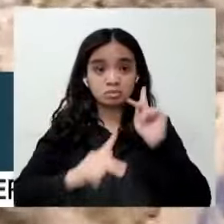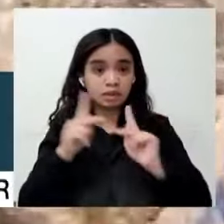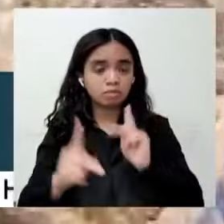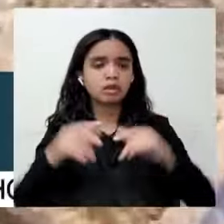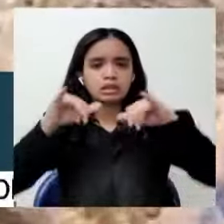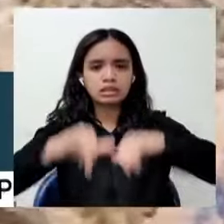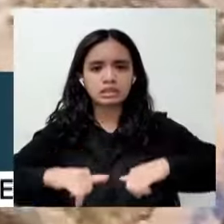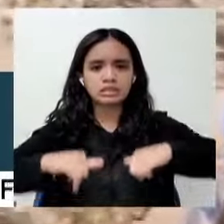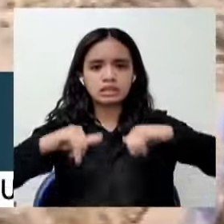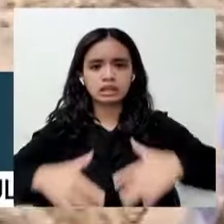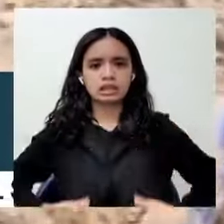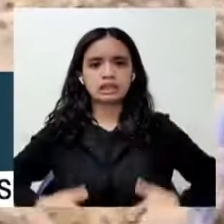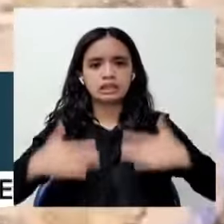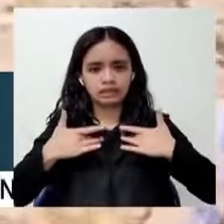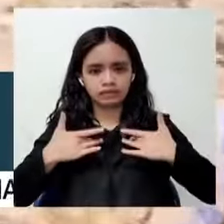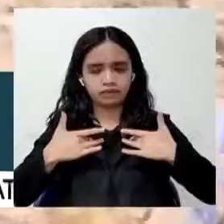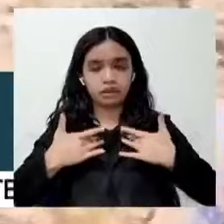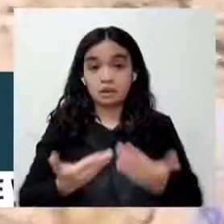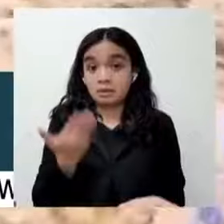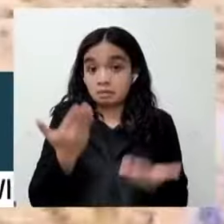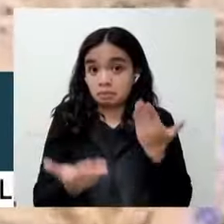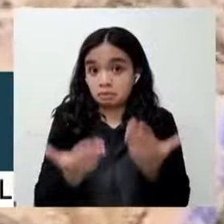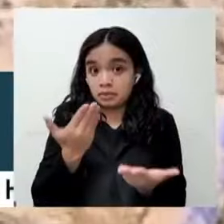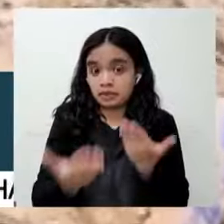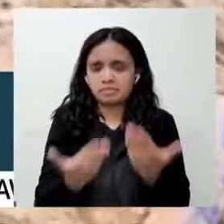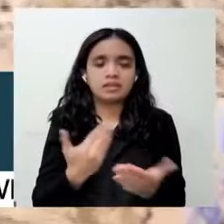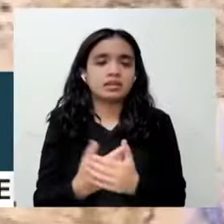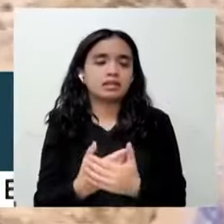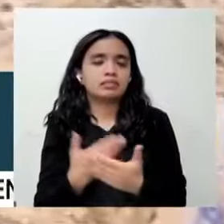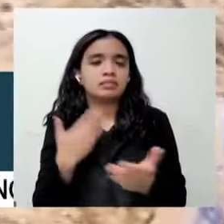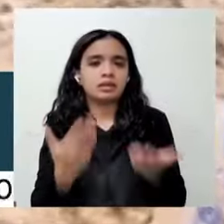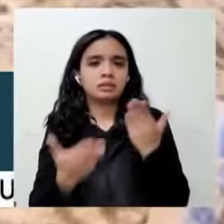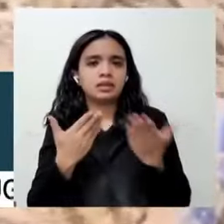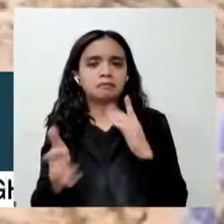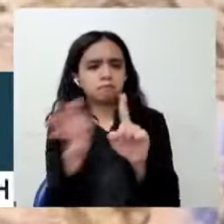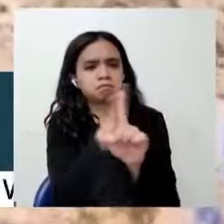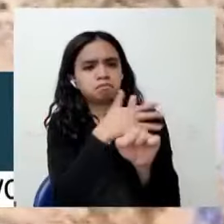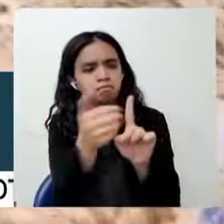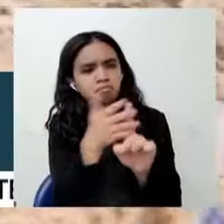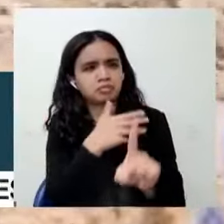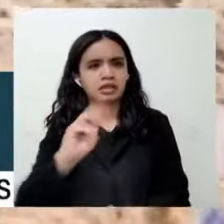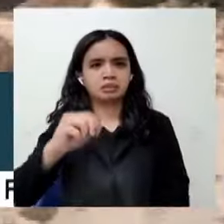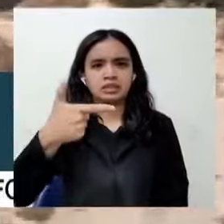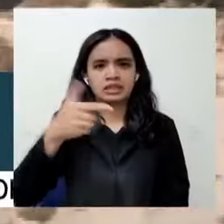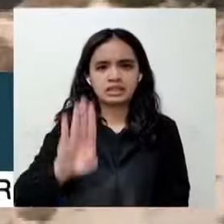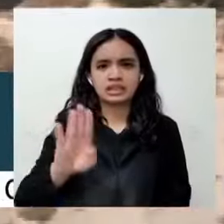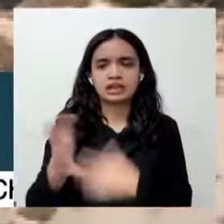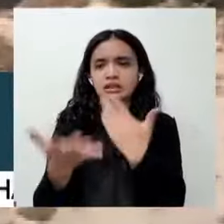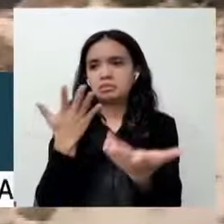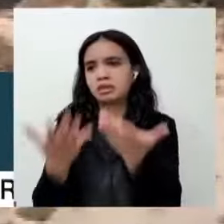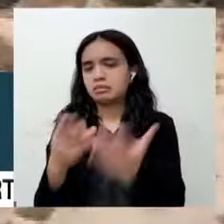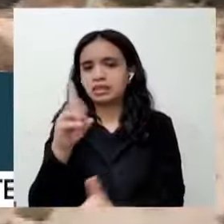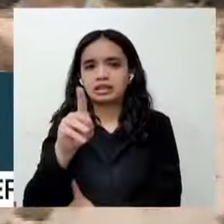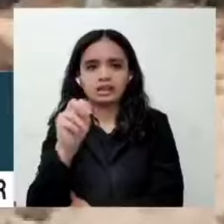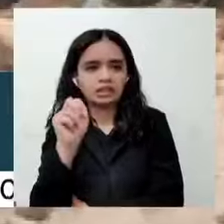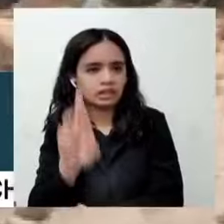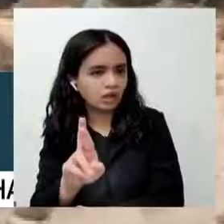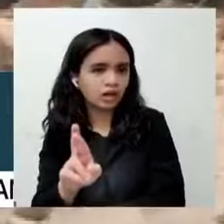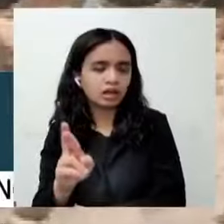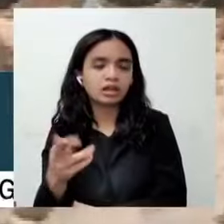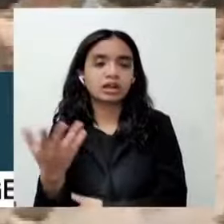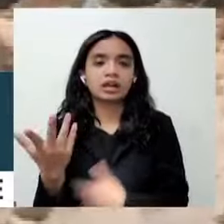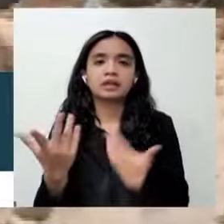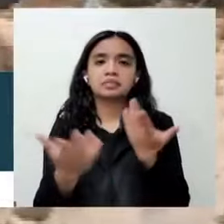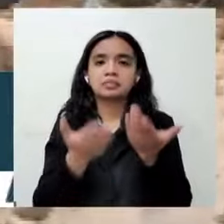okay? So baka tinapalan yung mata ng MGB, tinapalan yung mata ng DNR, and particularly,